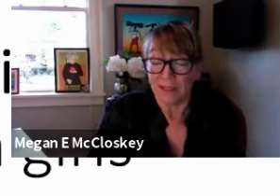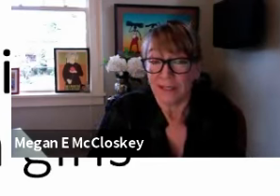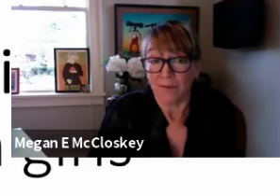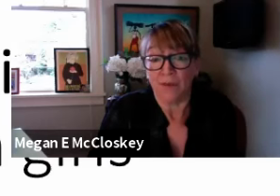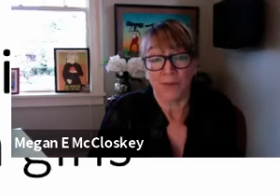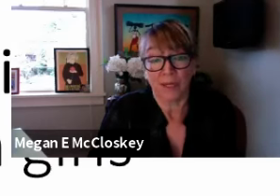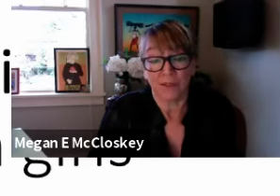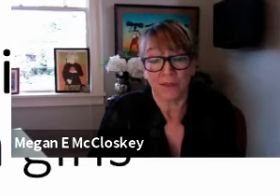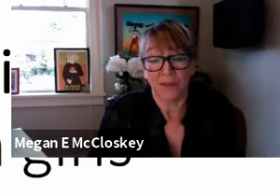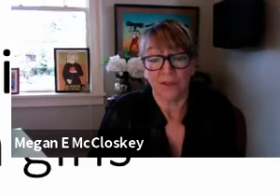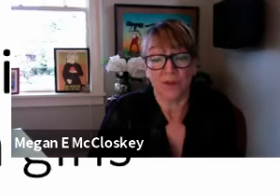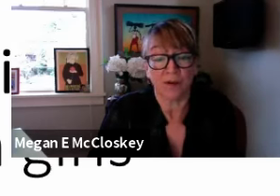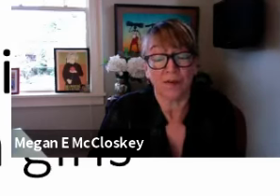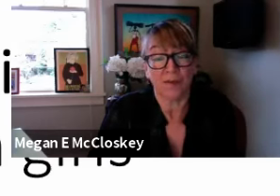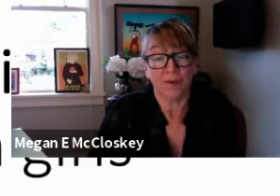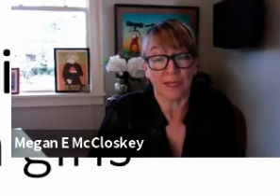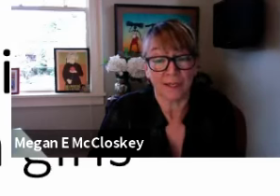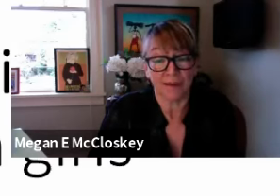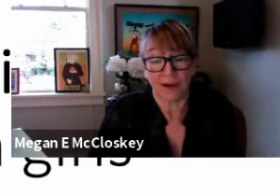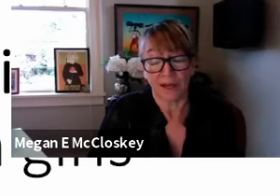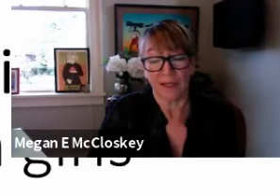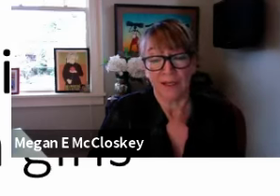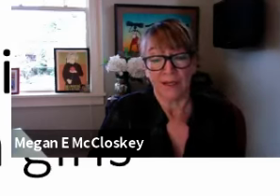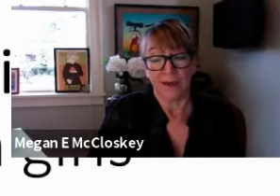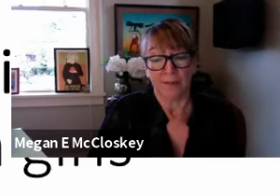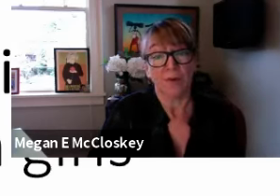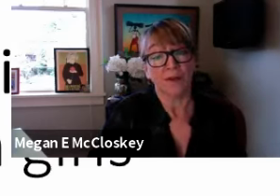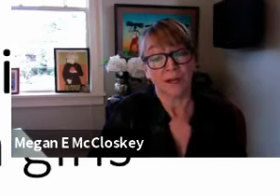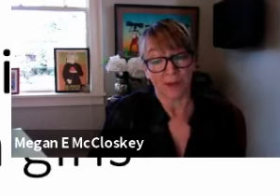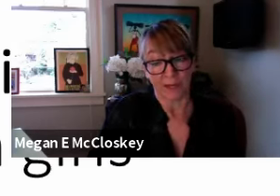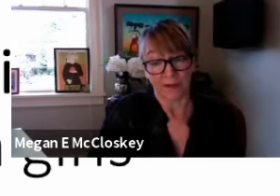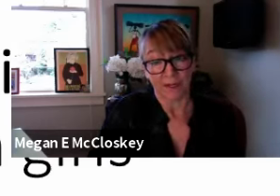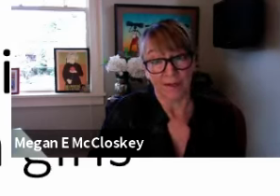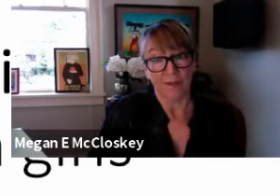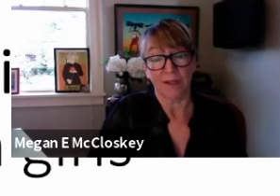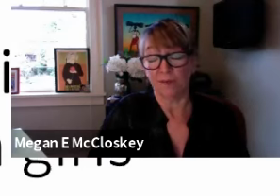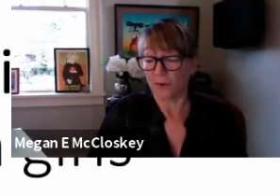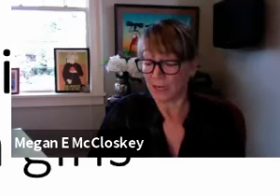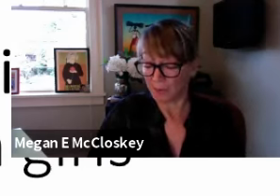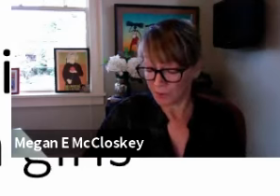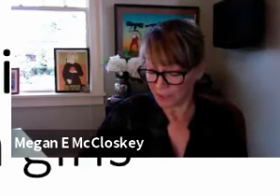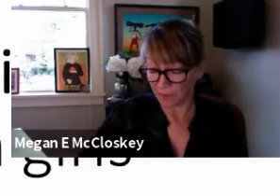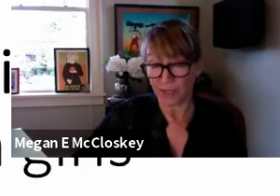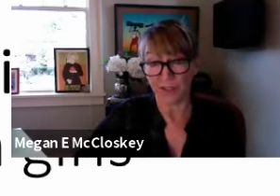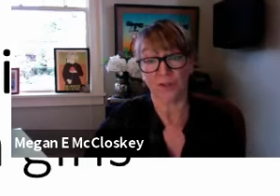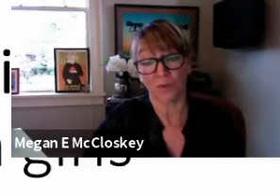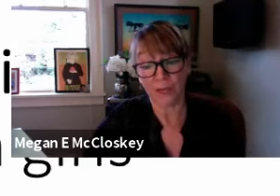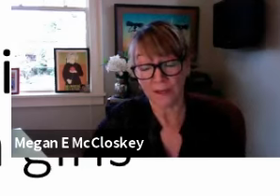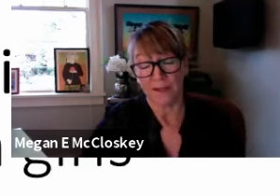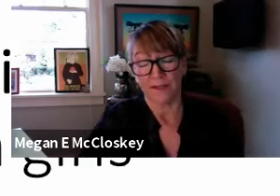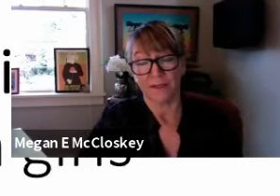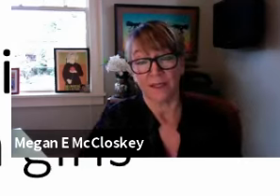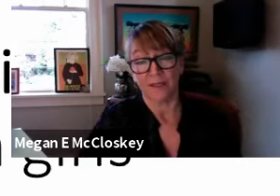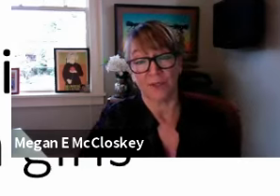limited is in with respect to students who identify who are non-binary. We were able to identify just